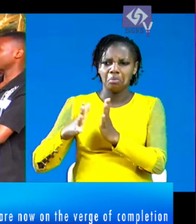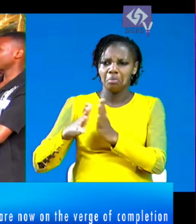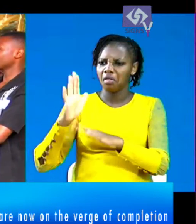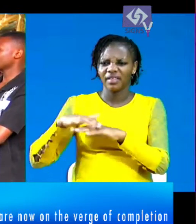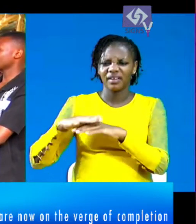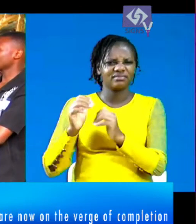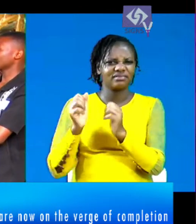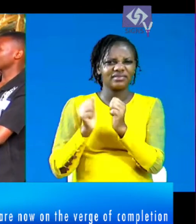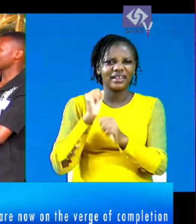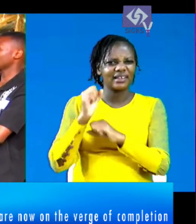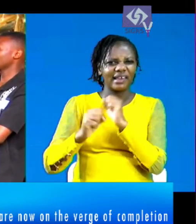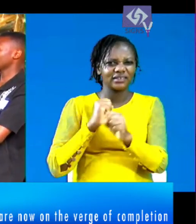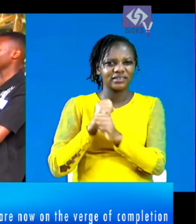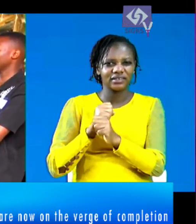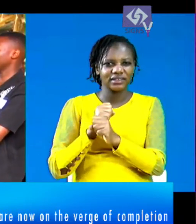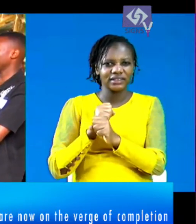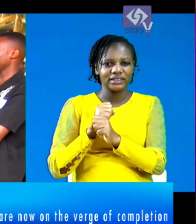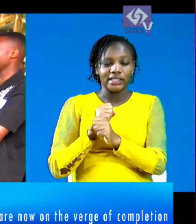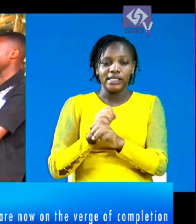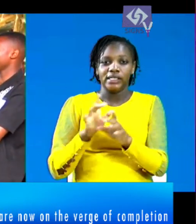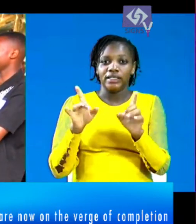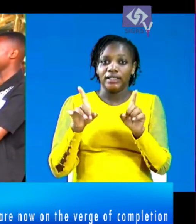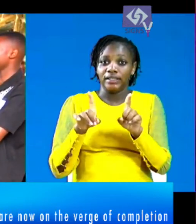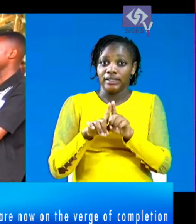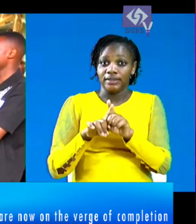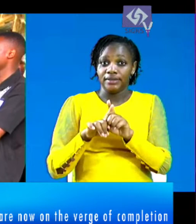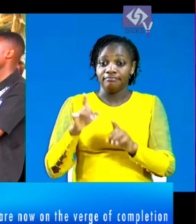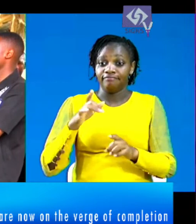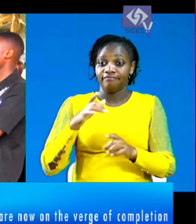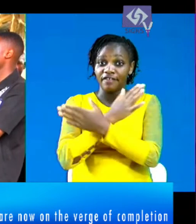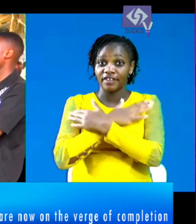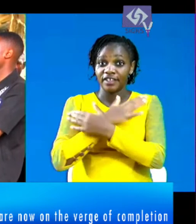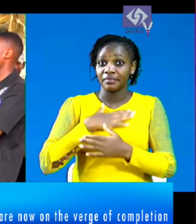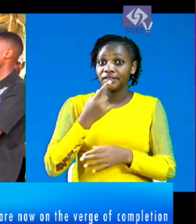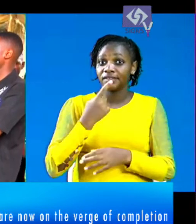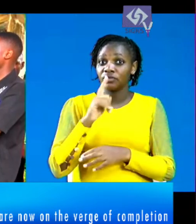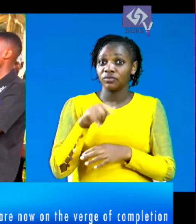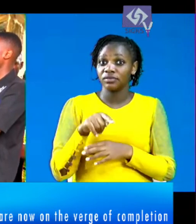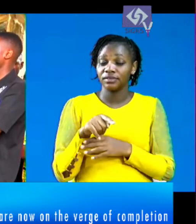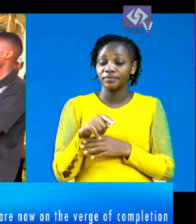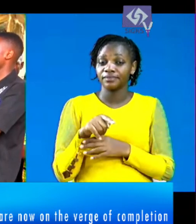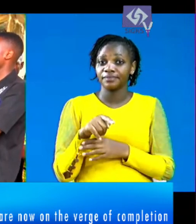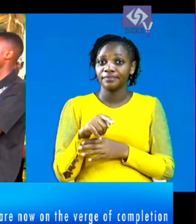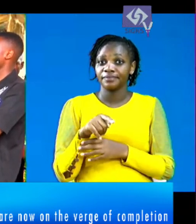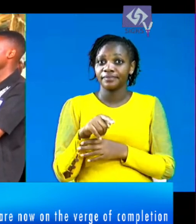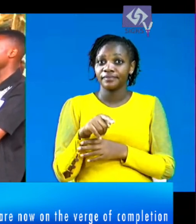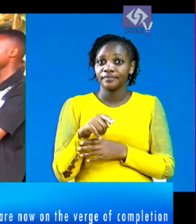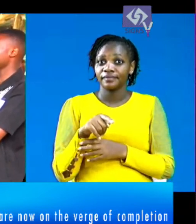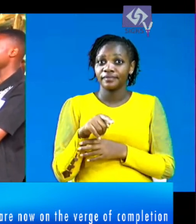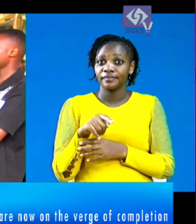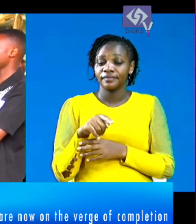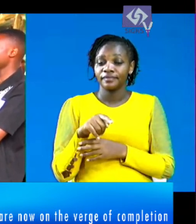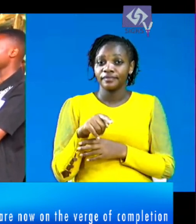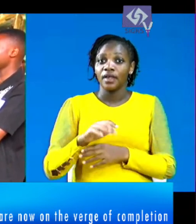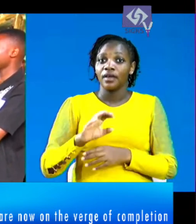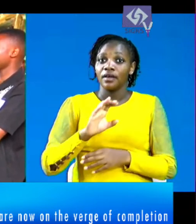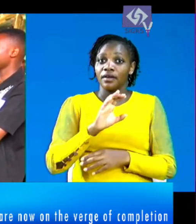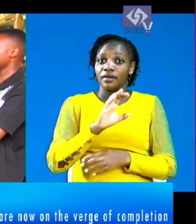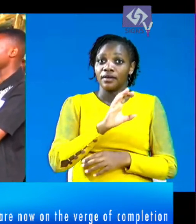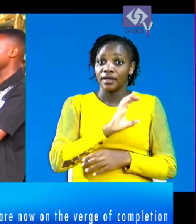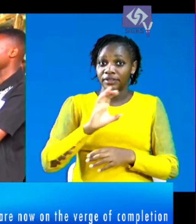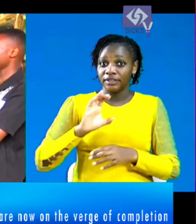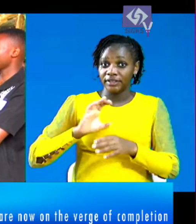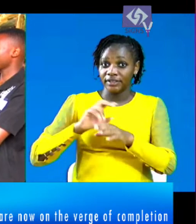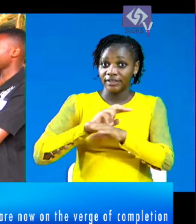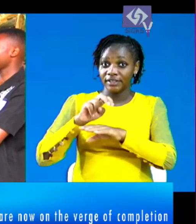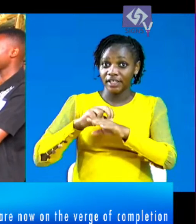years. And as my friend has said here, the Committee on